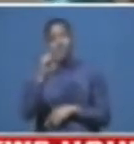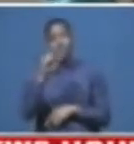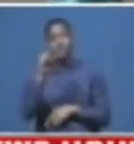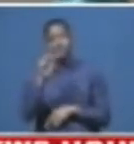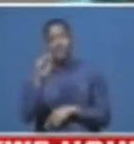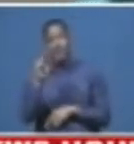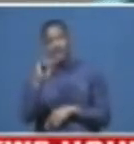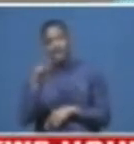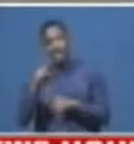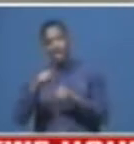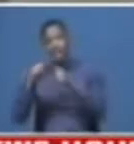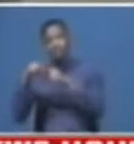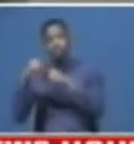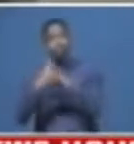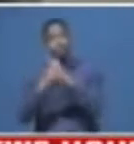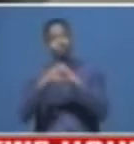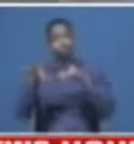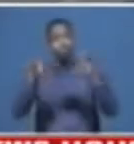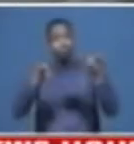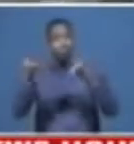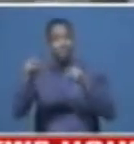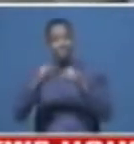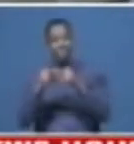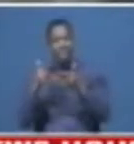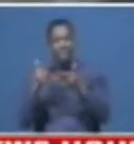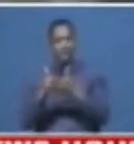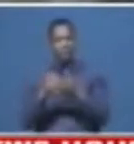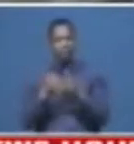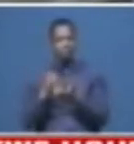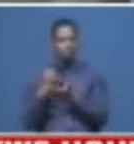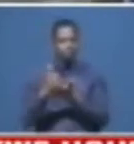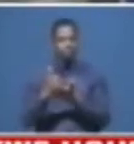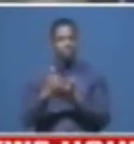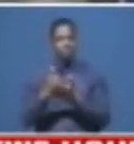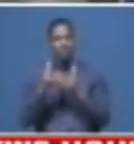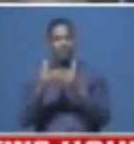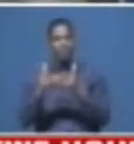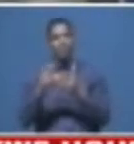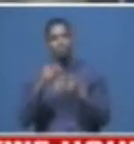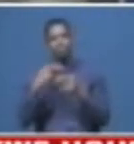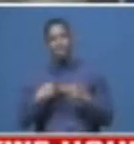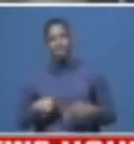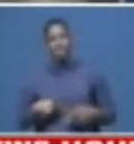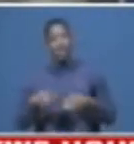among others on the continent, to embark on health promotional activities.